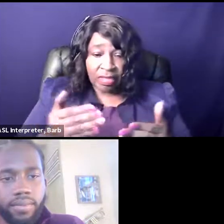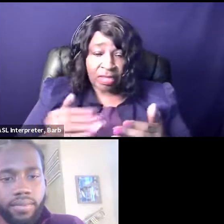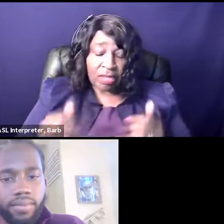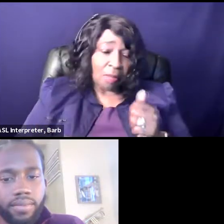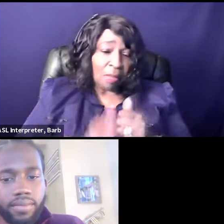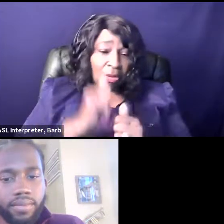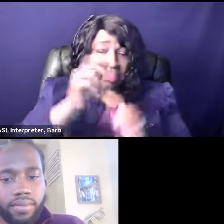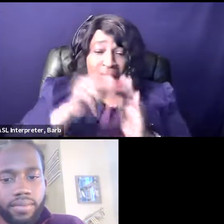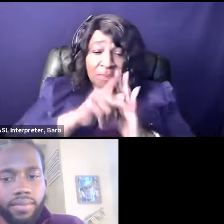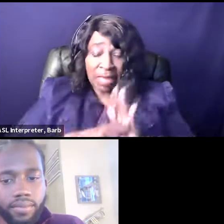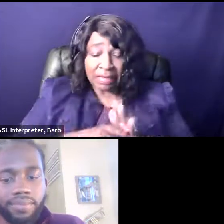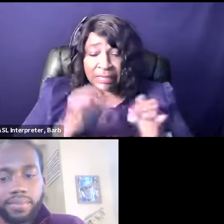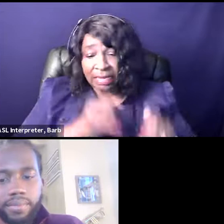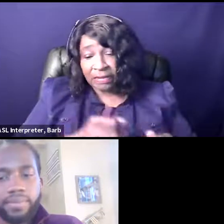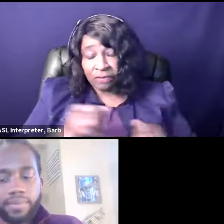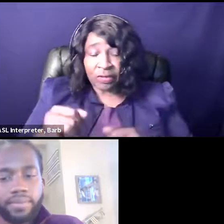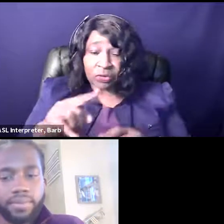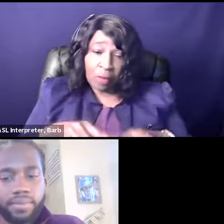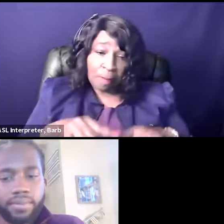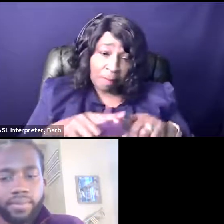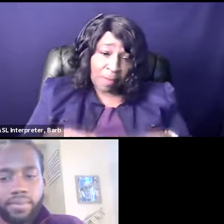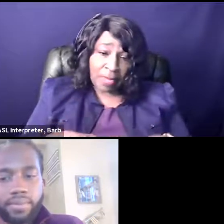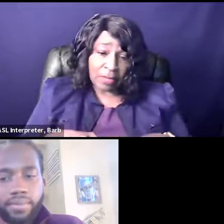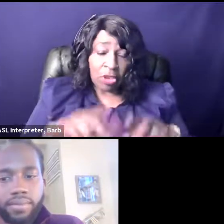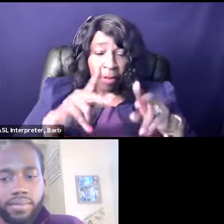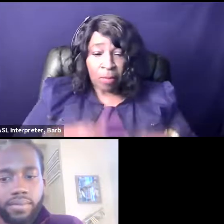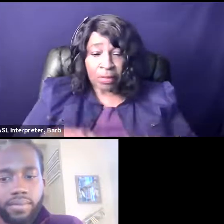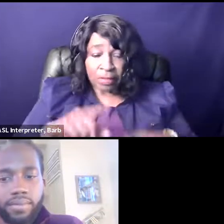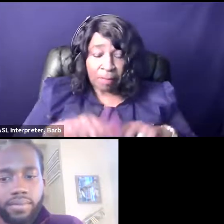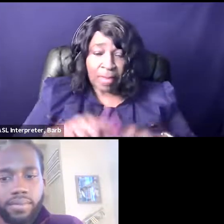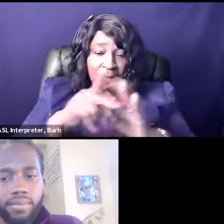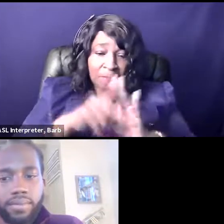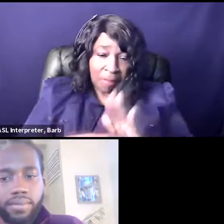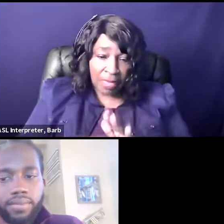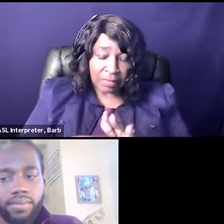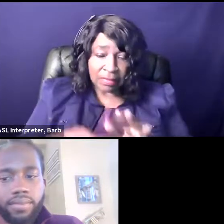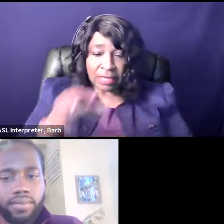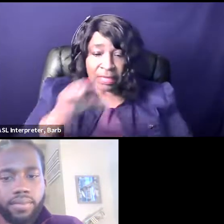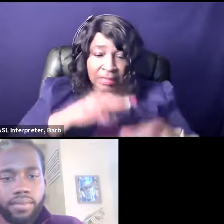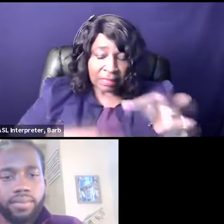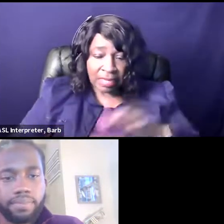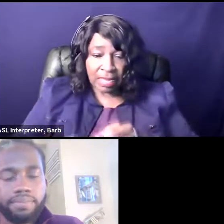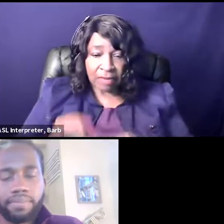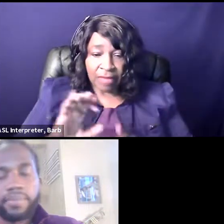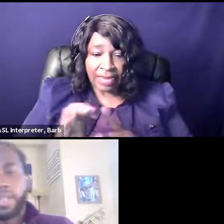are individual based, person-based policies versus place-based.